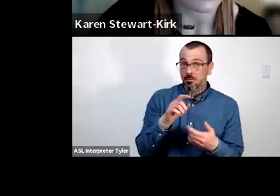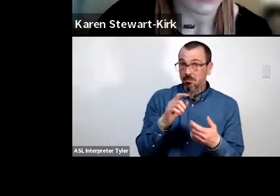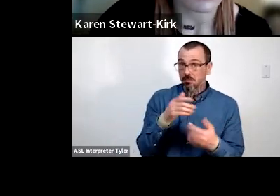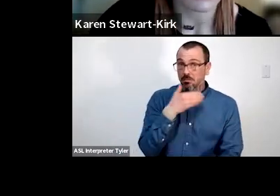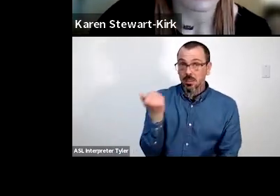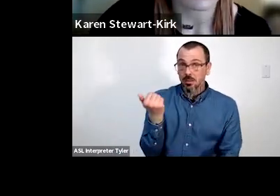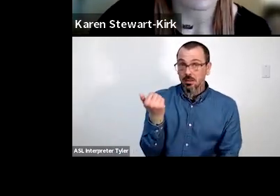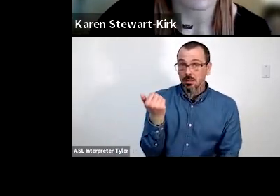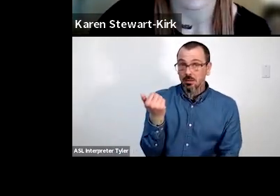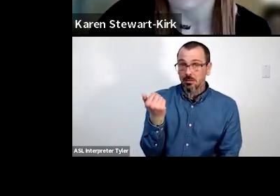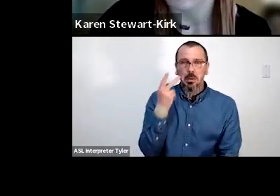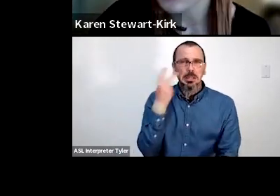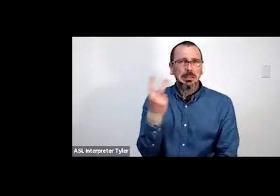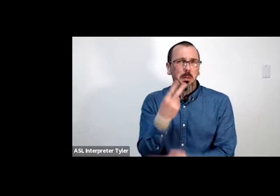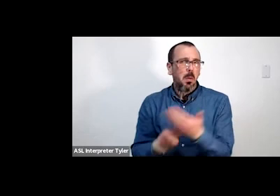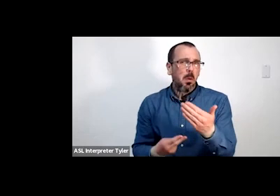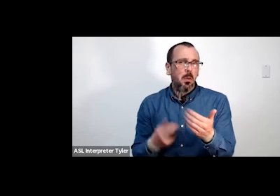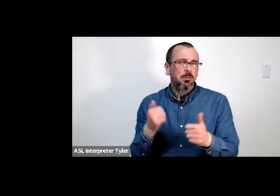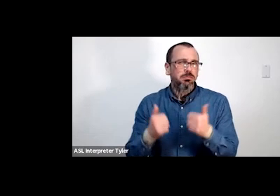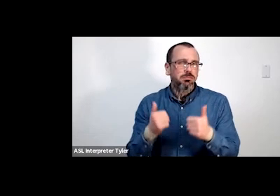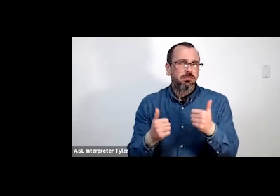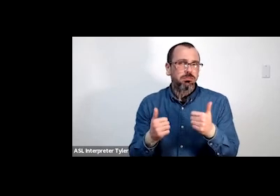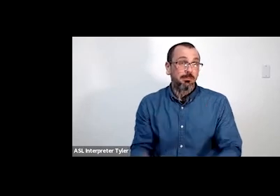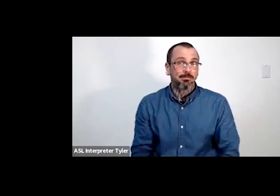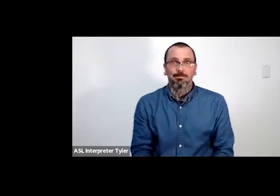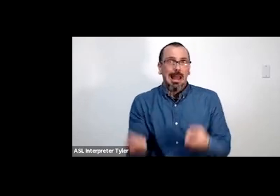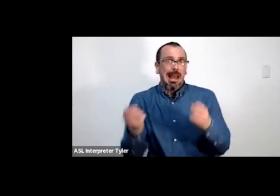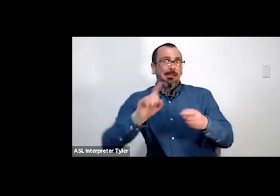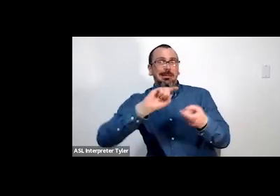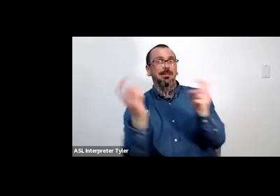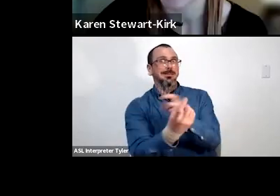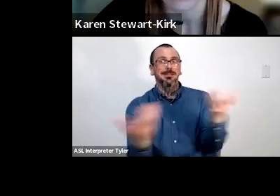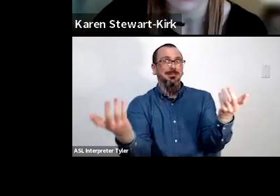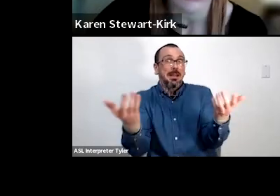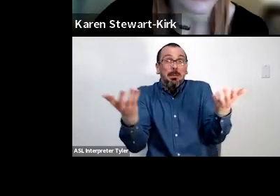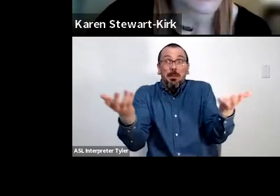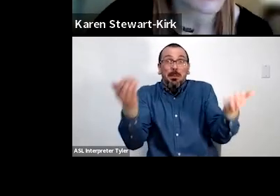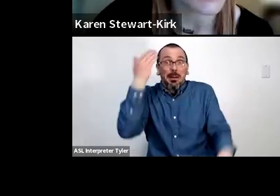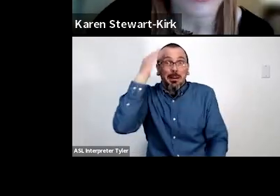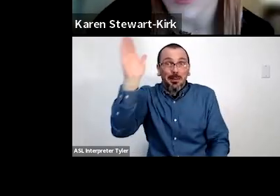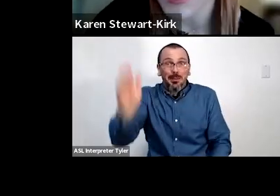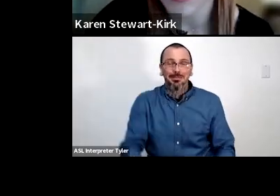Or still yes? Something's happening. Something's happening. That's exciting, maybe.